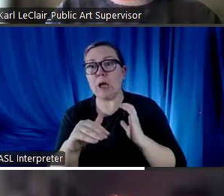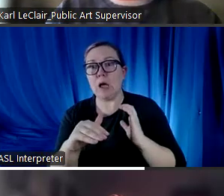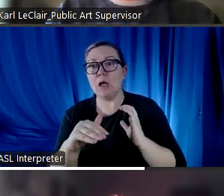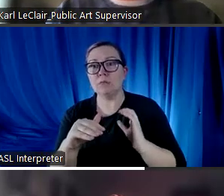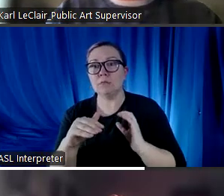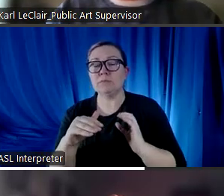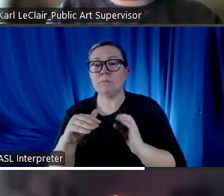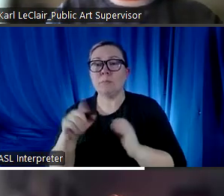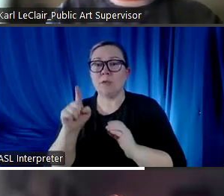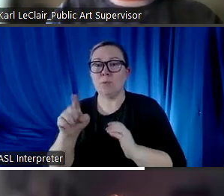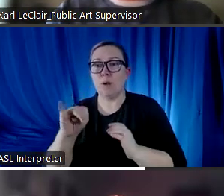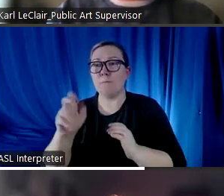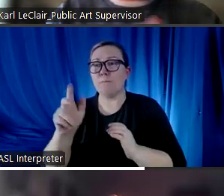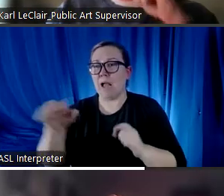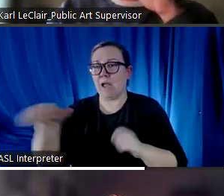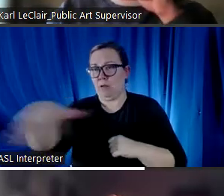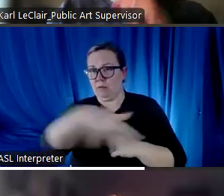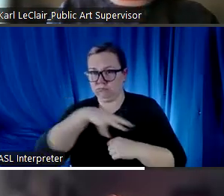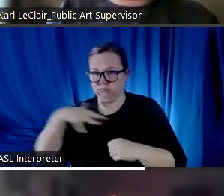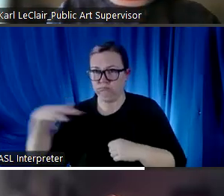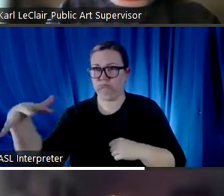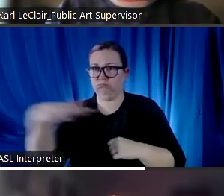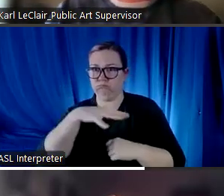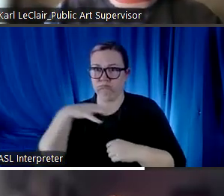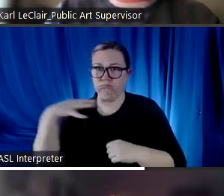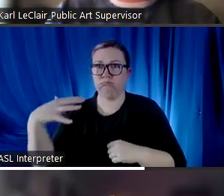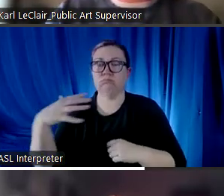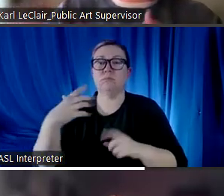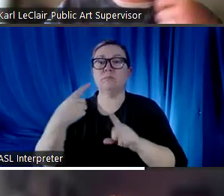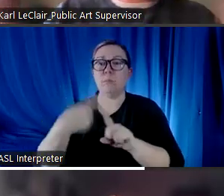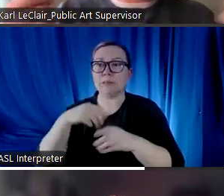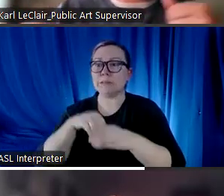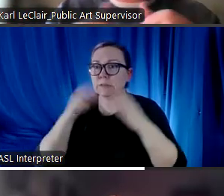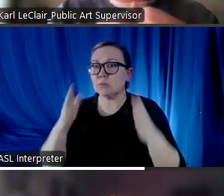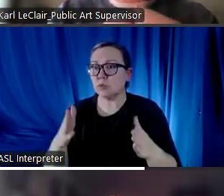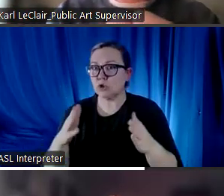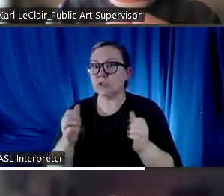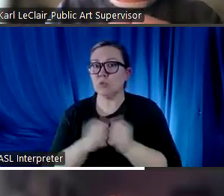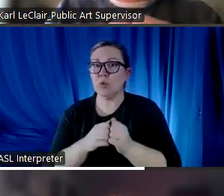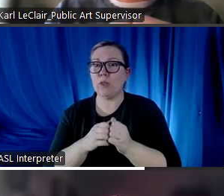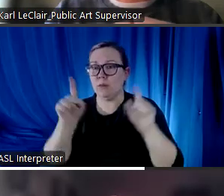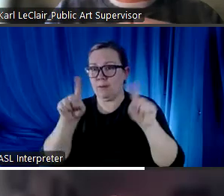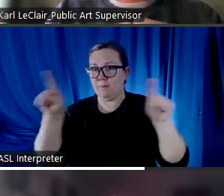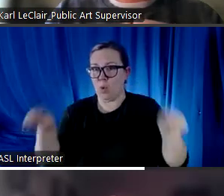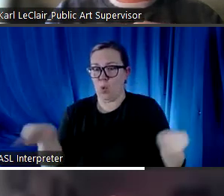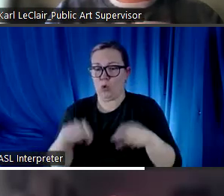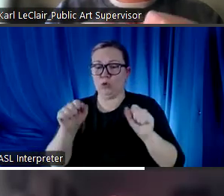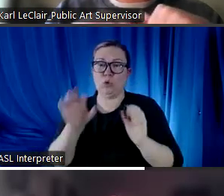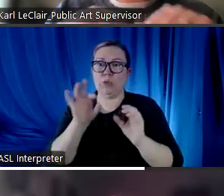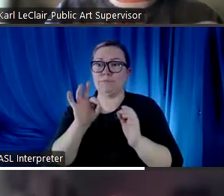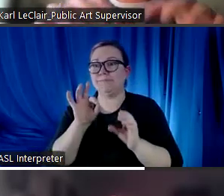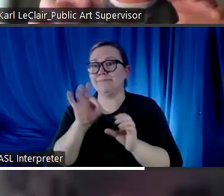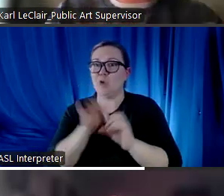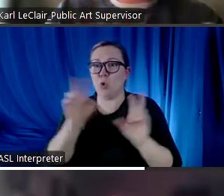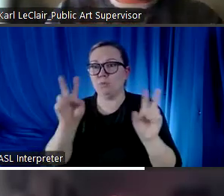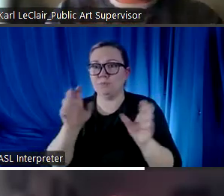radius around the library. And then we're also there in person with an in-person voting board. And so the